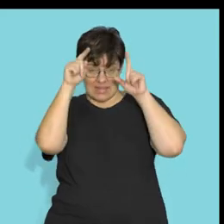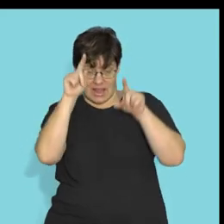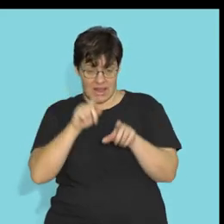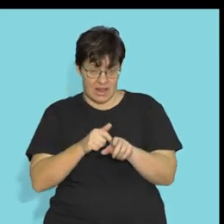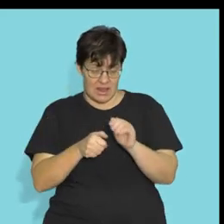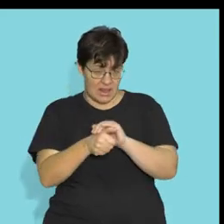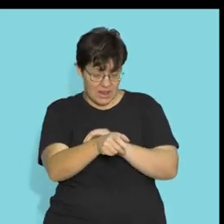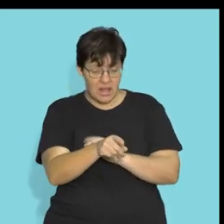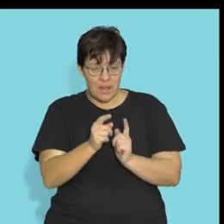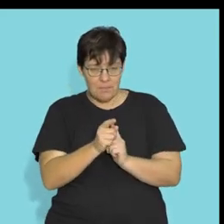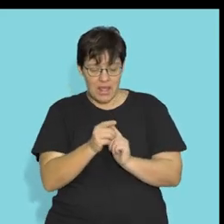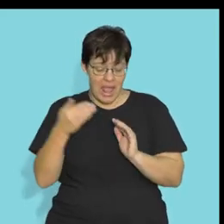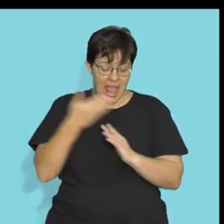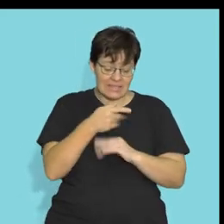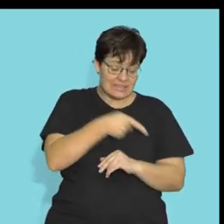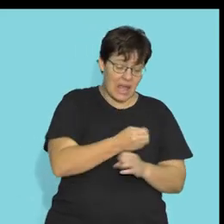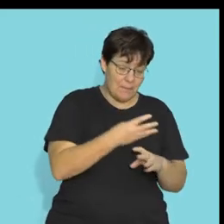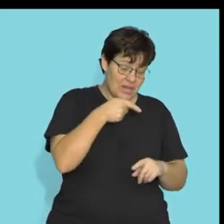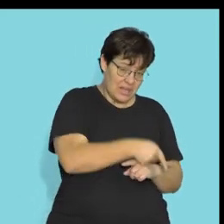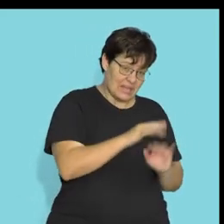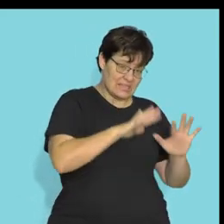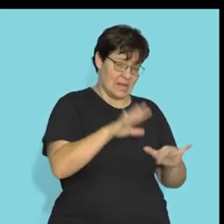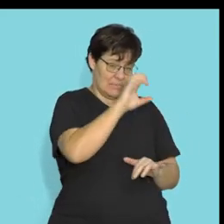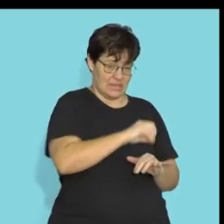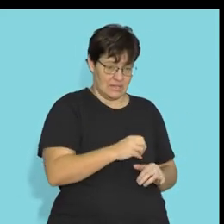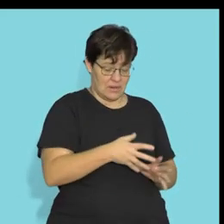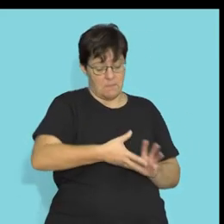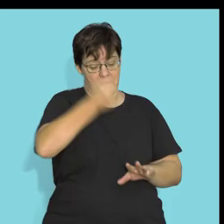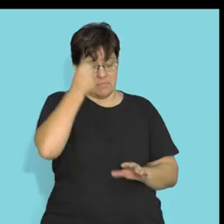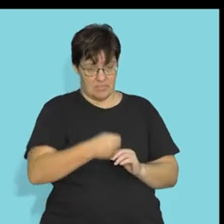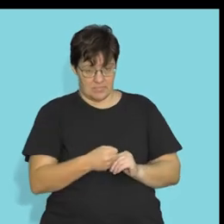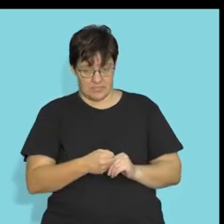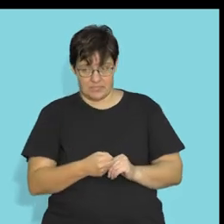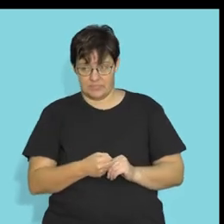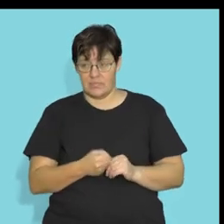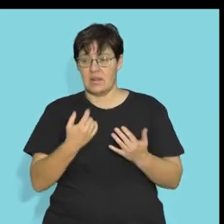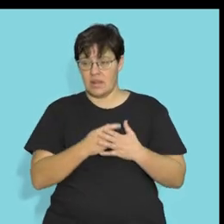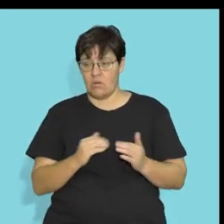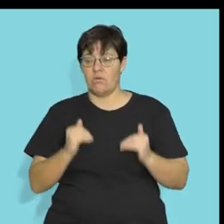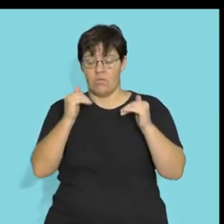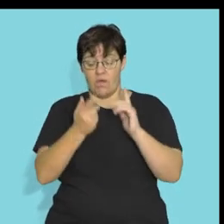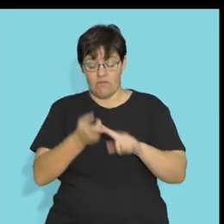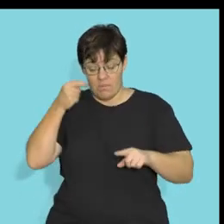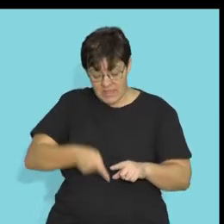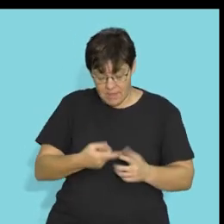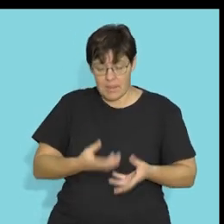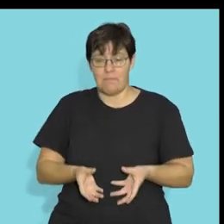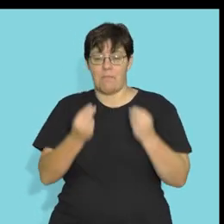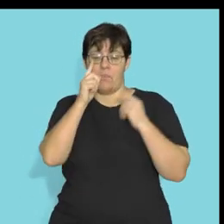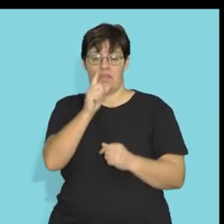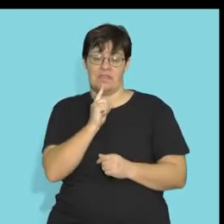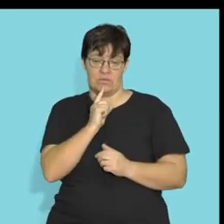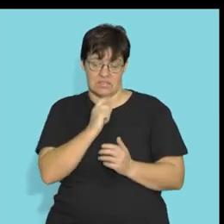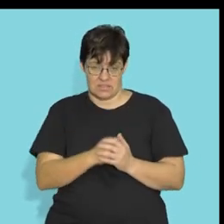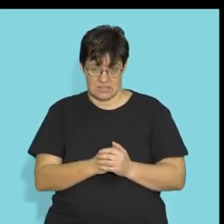these are going to access only 10% of that. And so the next trophic level in turn gets 1,000 joules. In